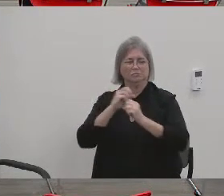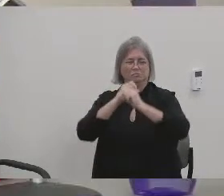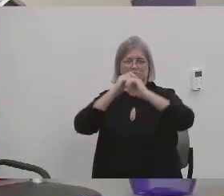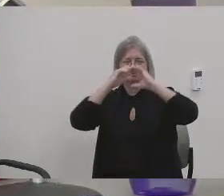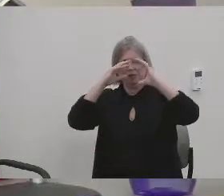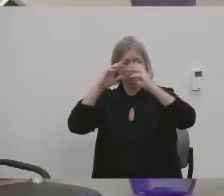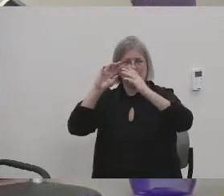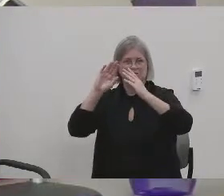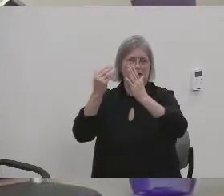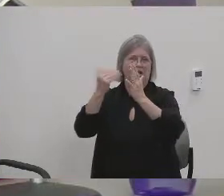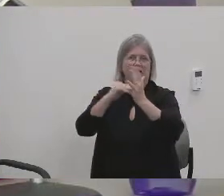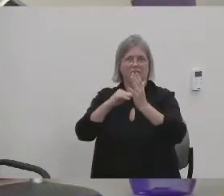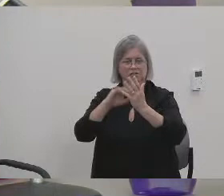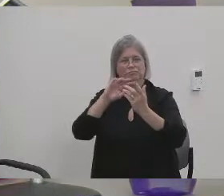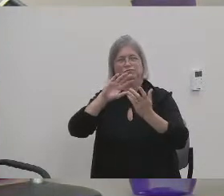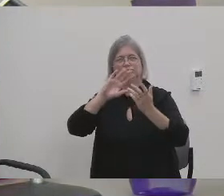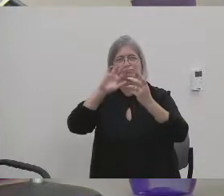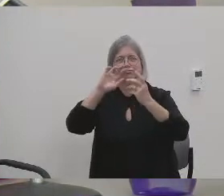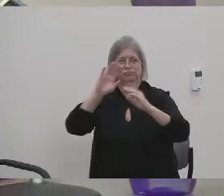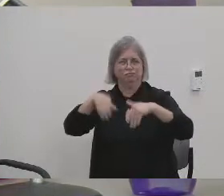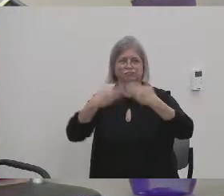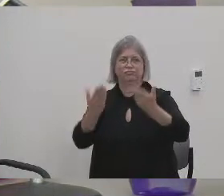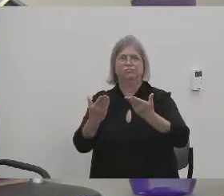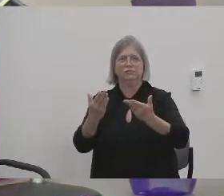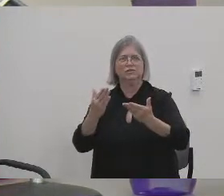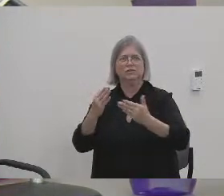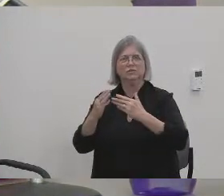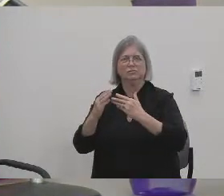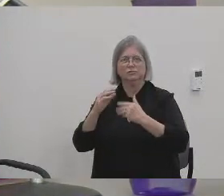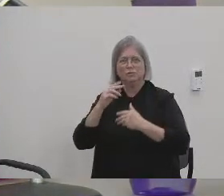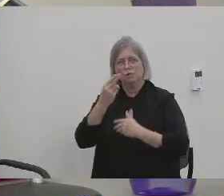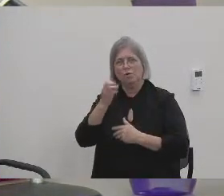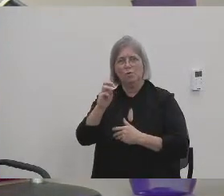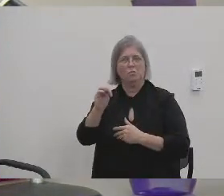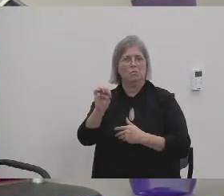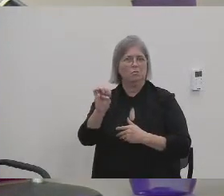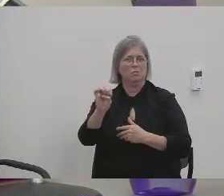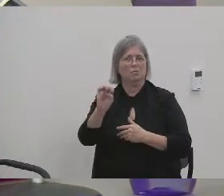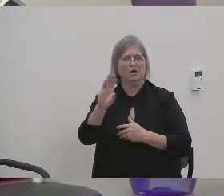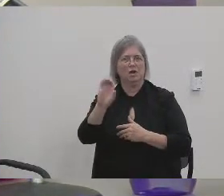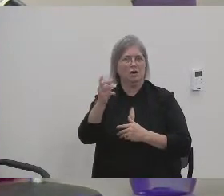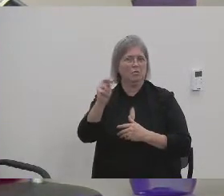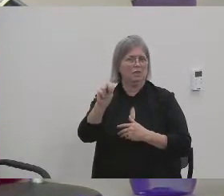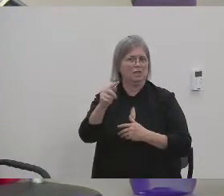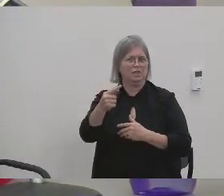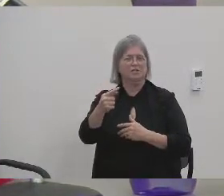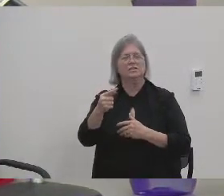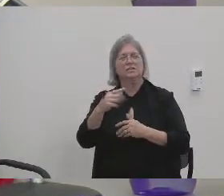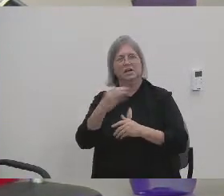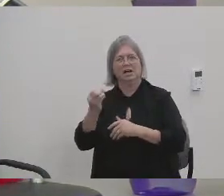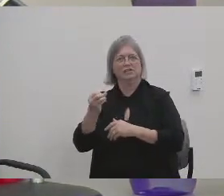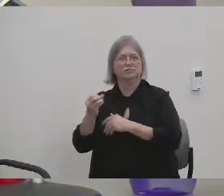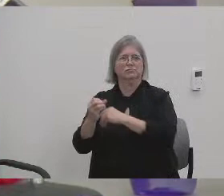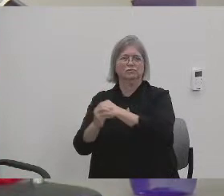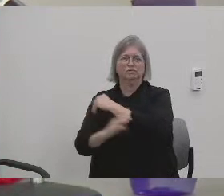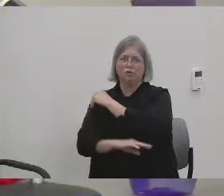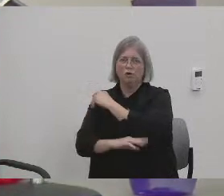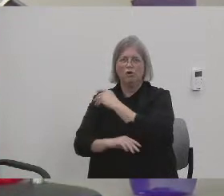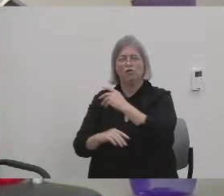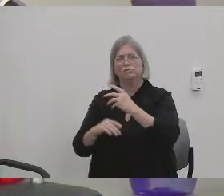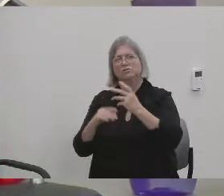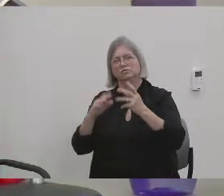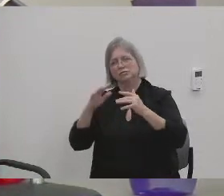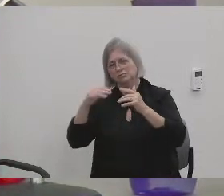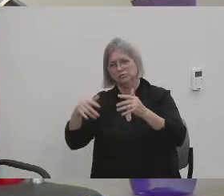homecoming, but what the fall looks like, I've been very impressed with what we've been able to work around and manage and to keep some of